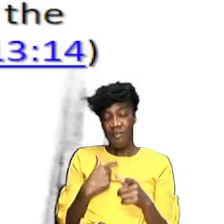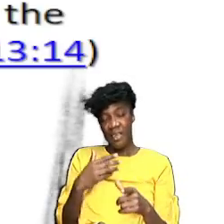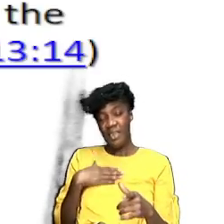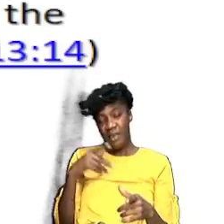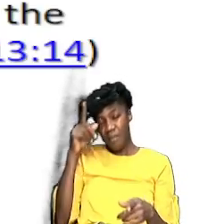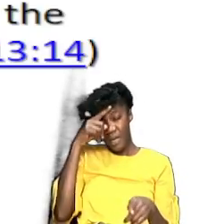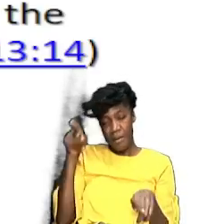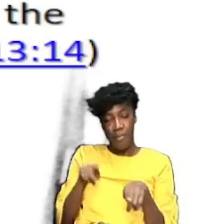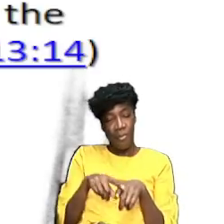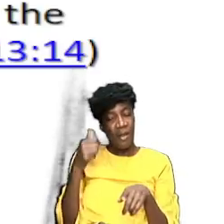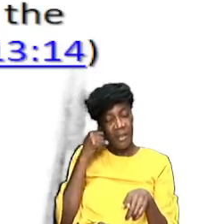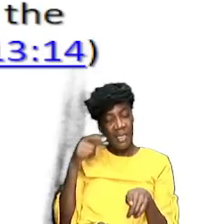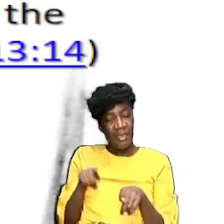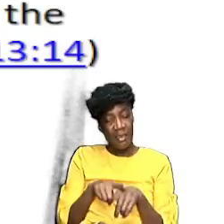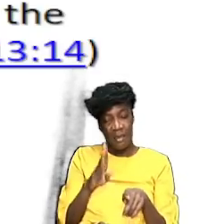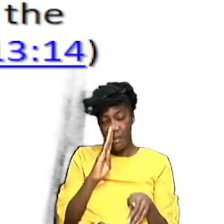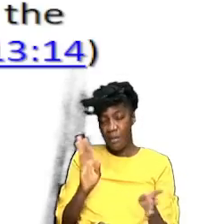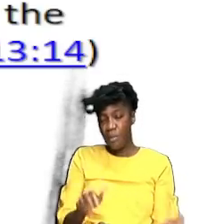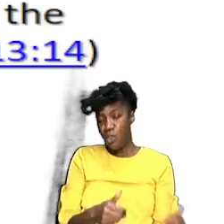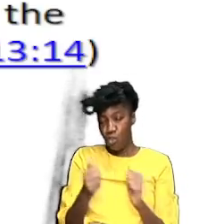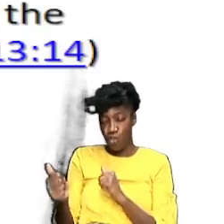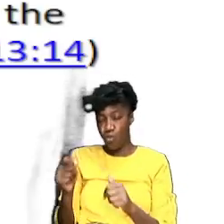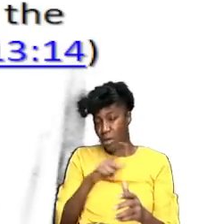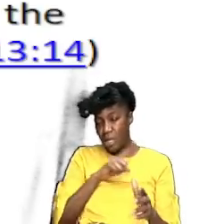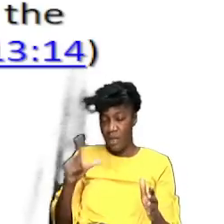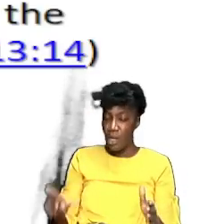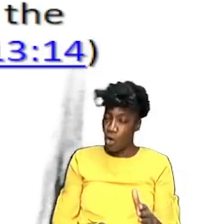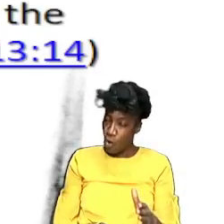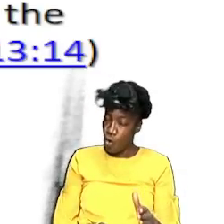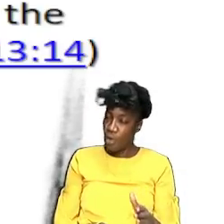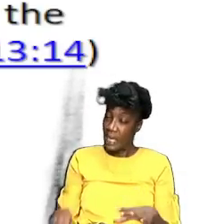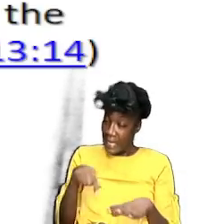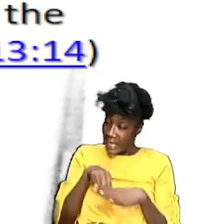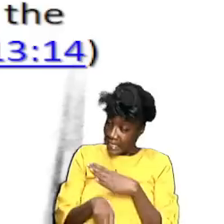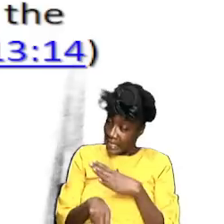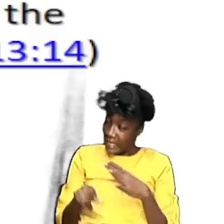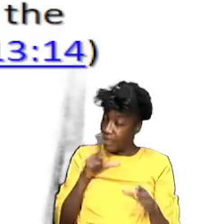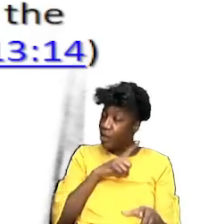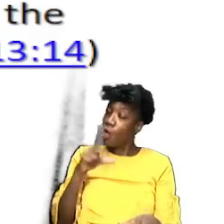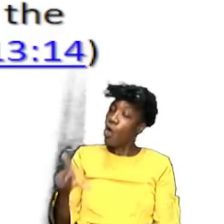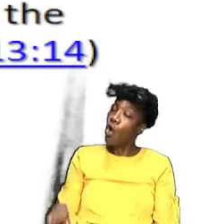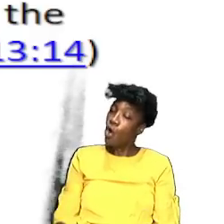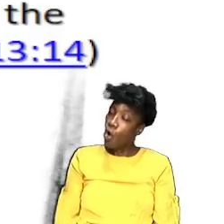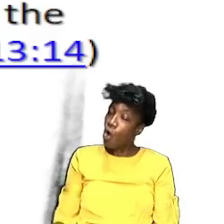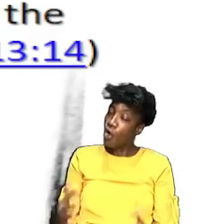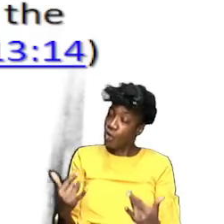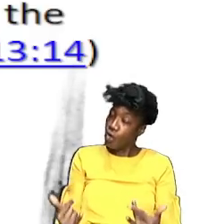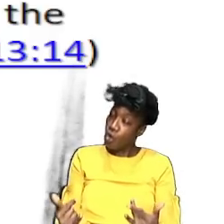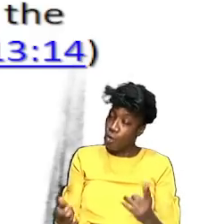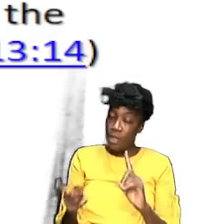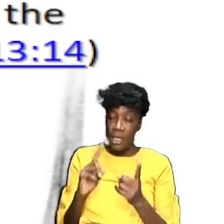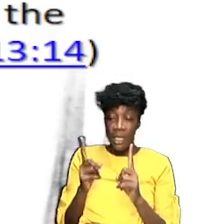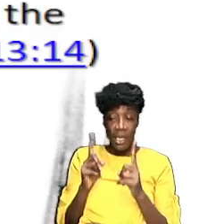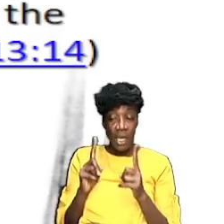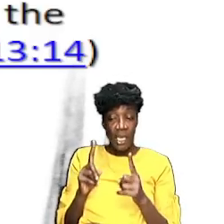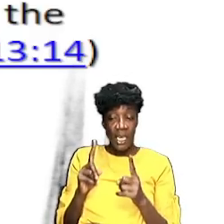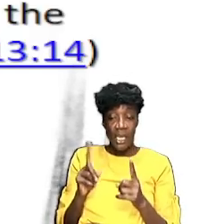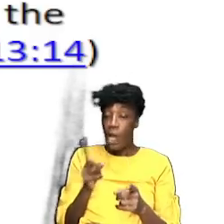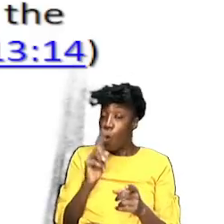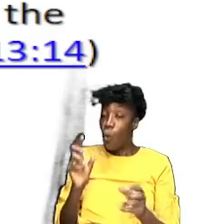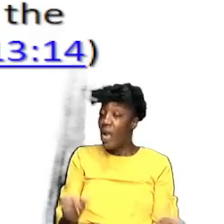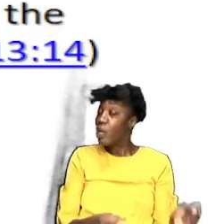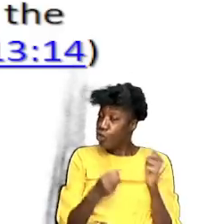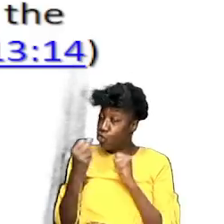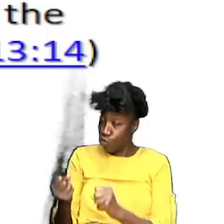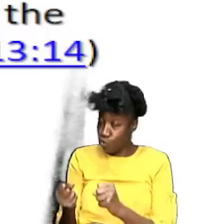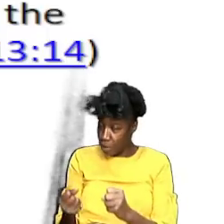brethren, be strong in the Lord. And notice he said, be strong in the Lord, because now he's dealing with where our strength really